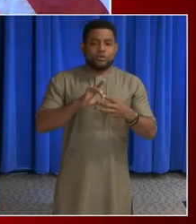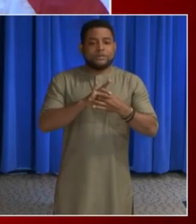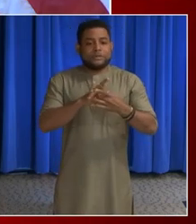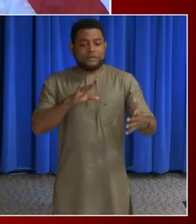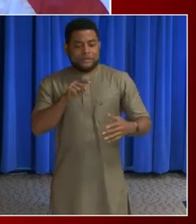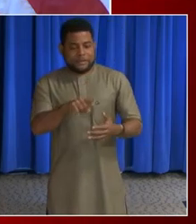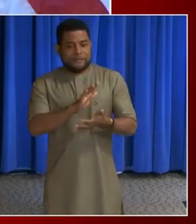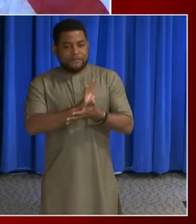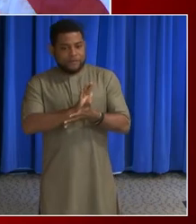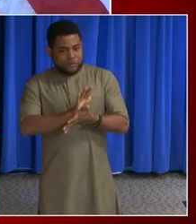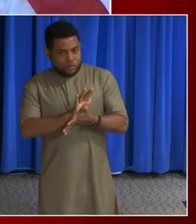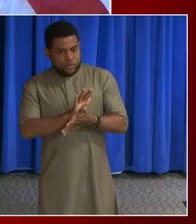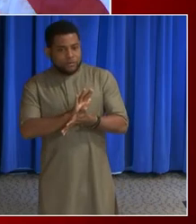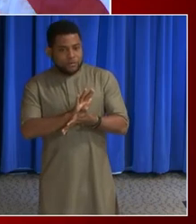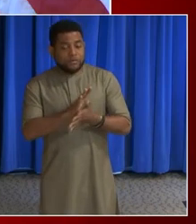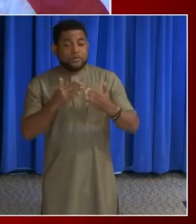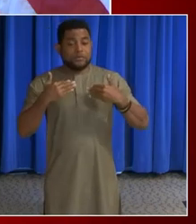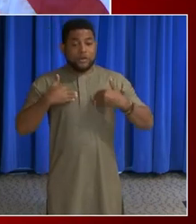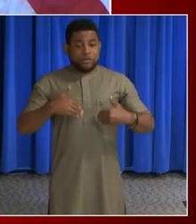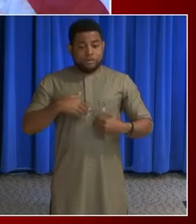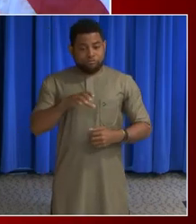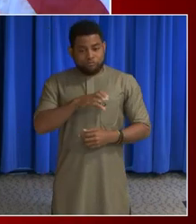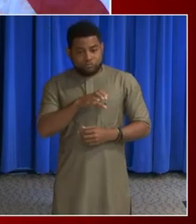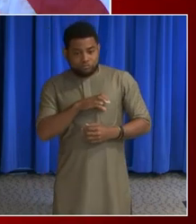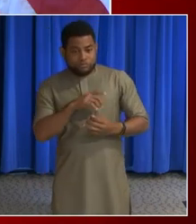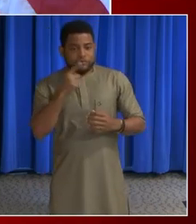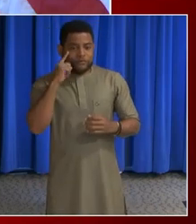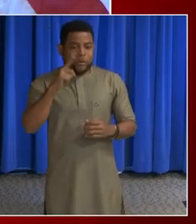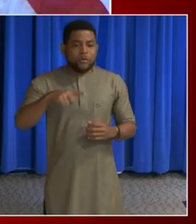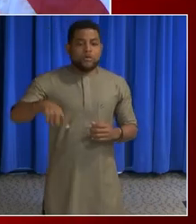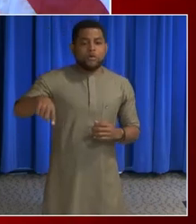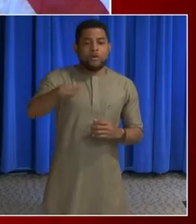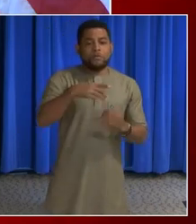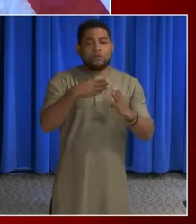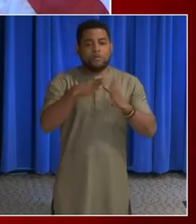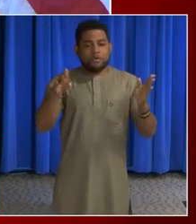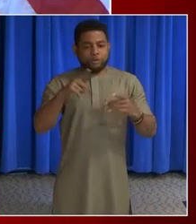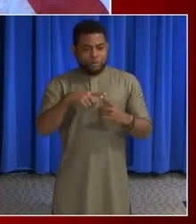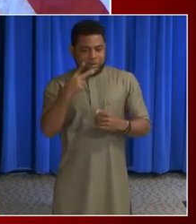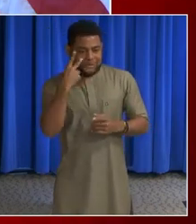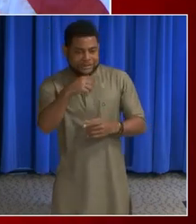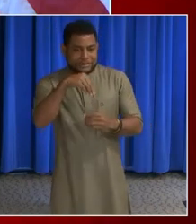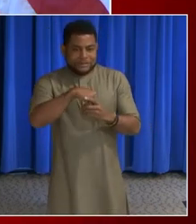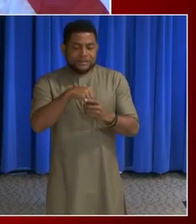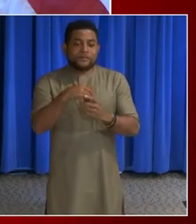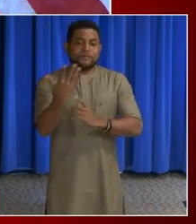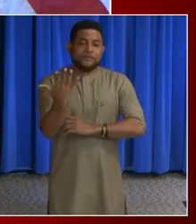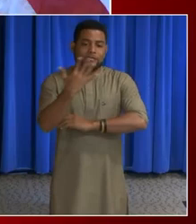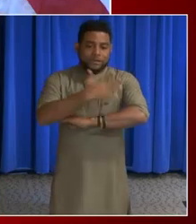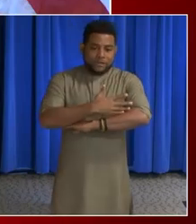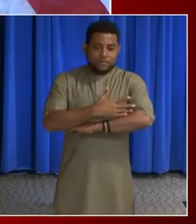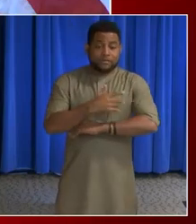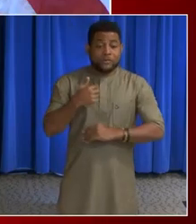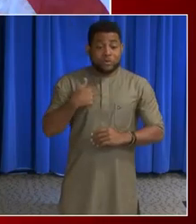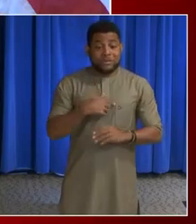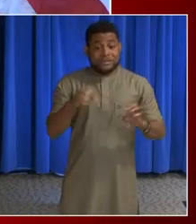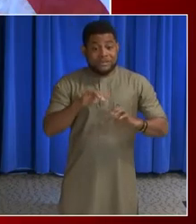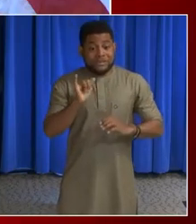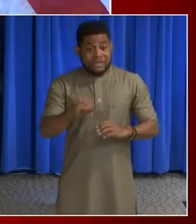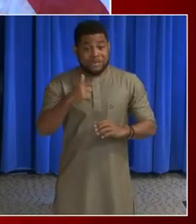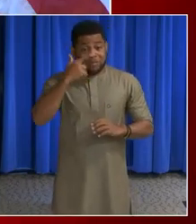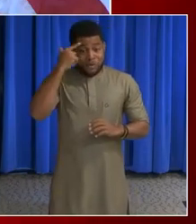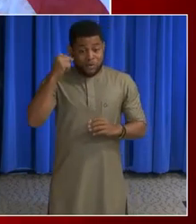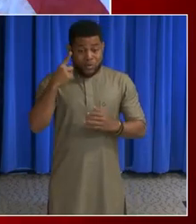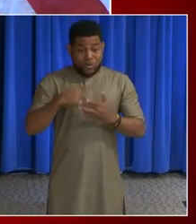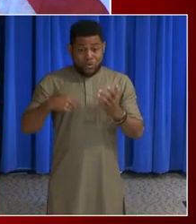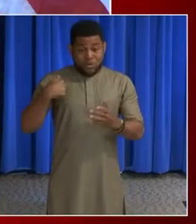that is in the greater public interest within 5 days, and we're doing so with the facts that we have established at this point.